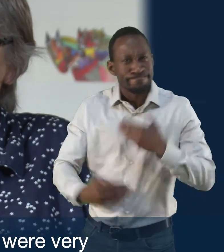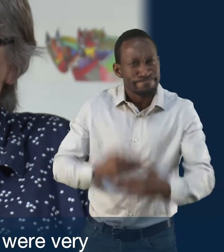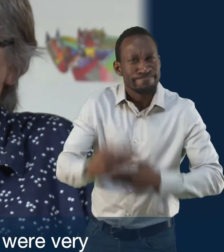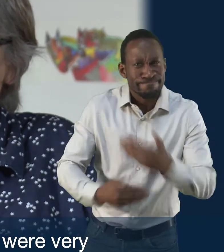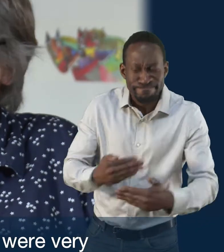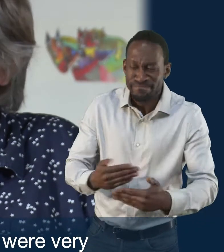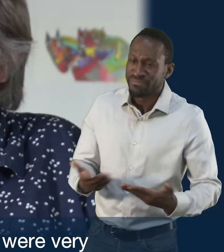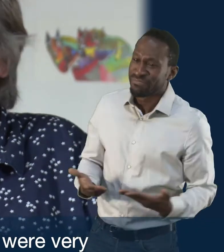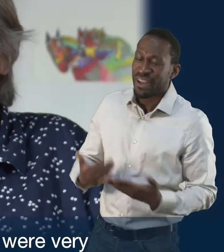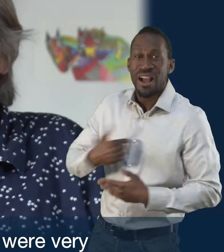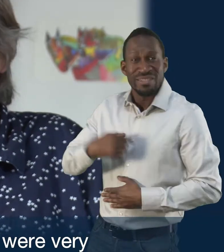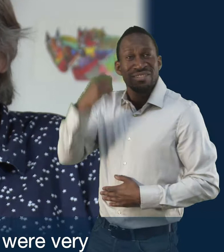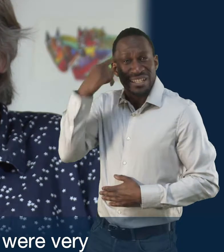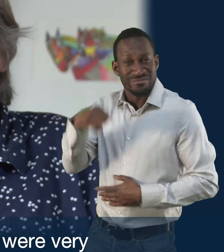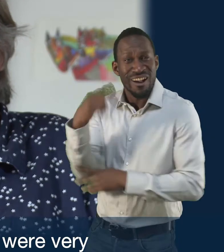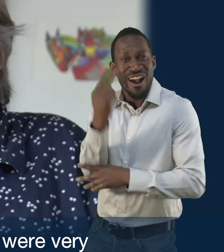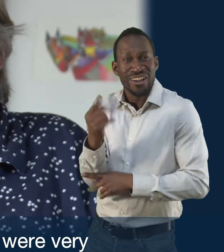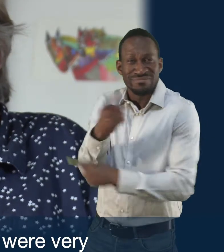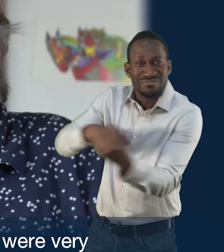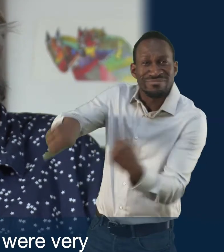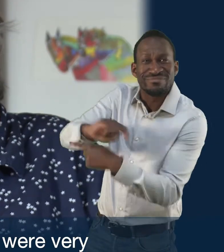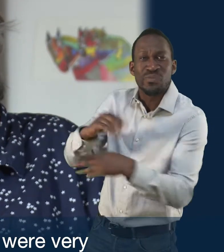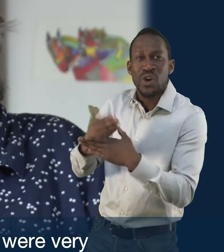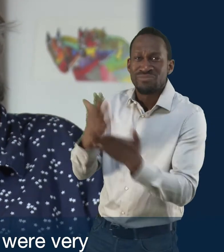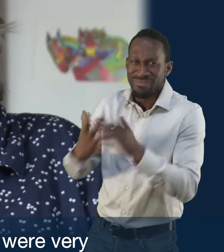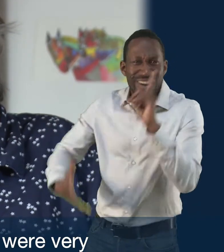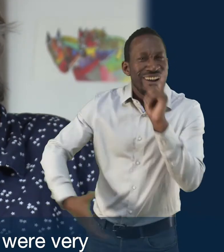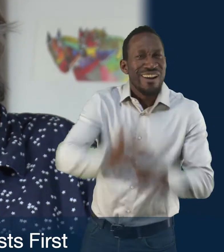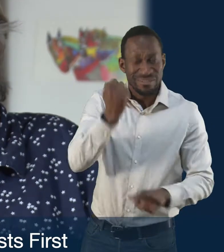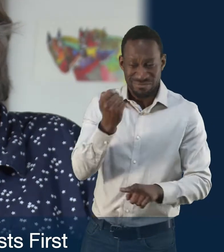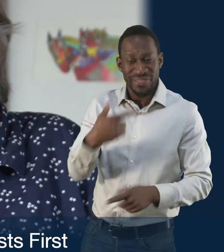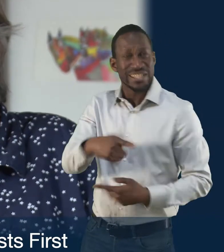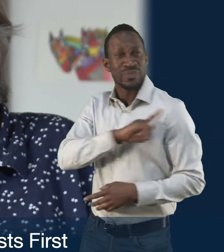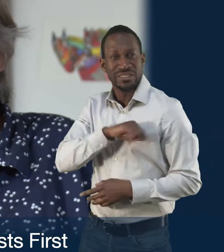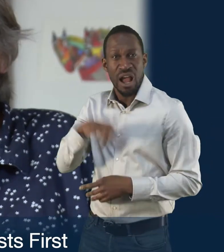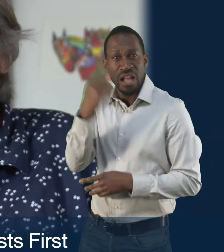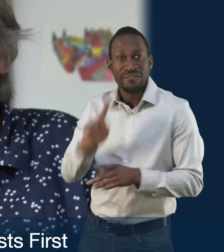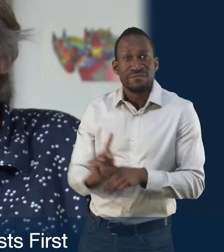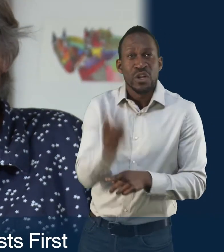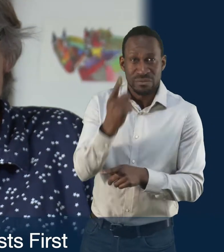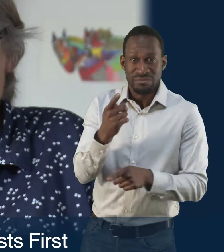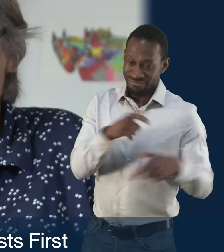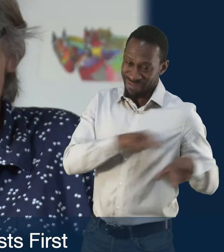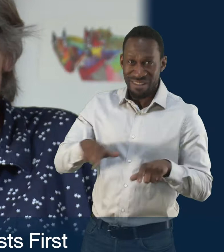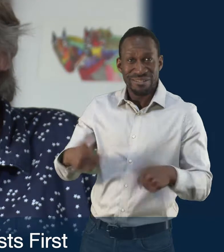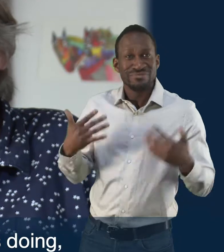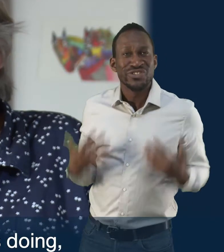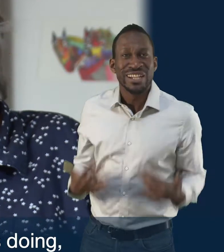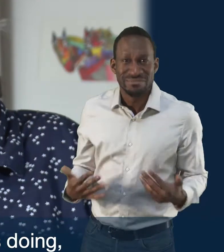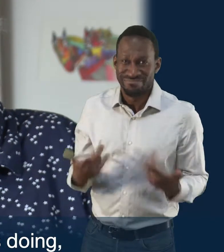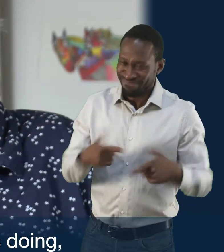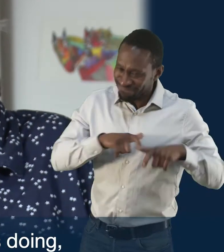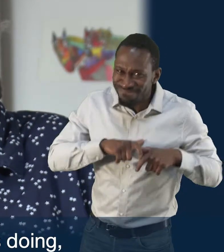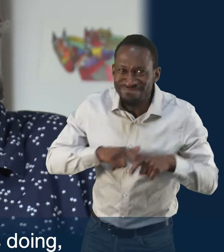the artists were very ambitious for their work, and that's why Artists First is still here today